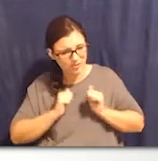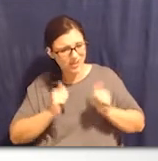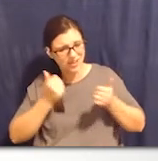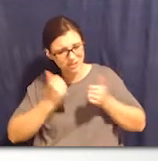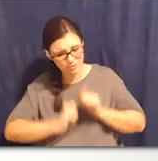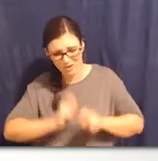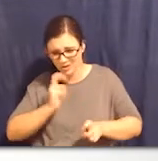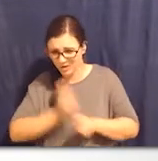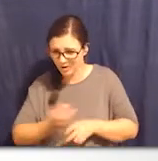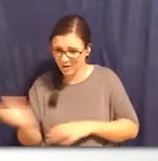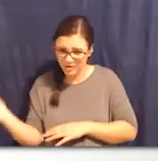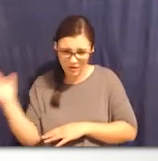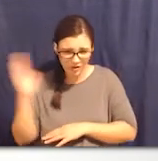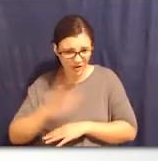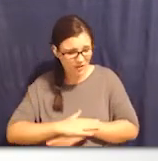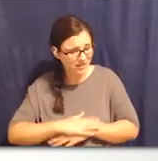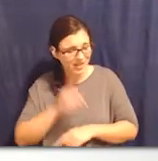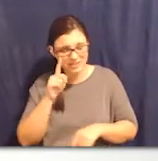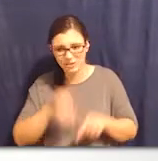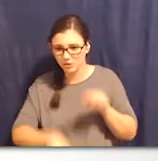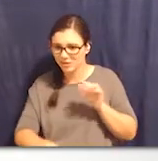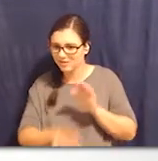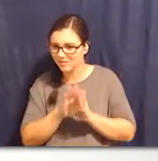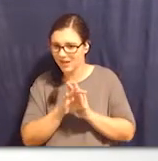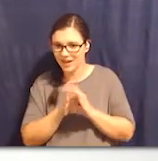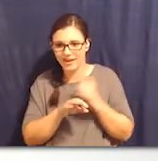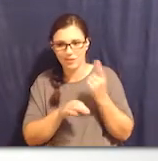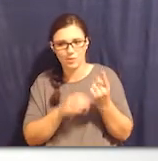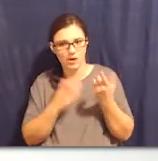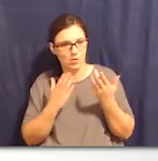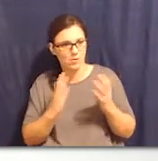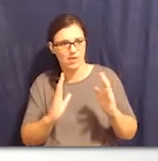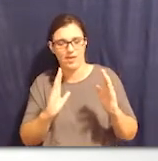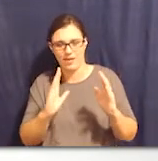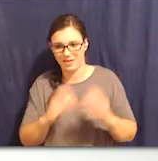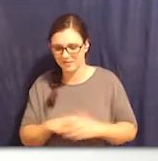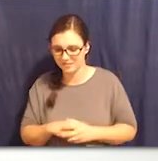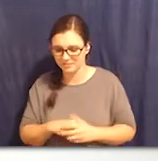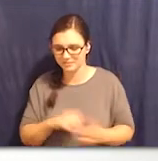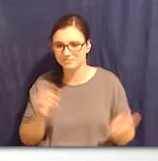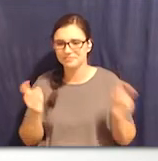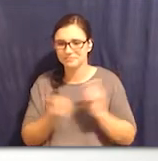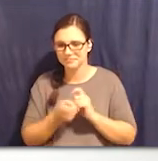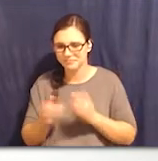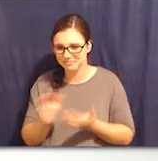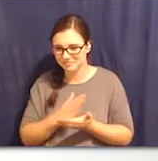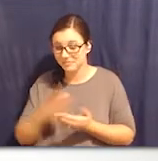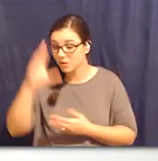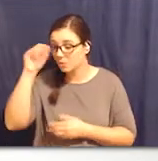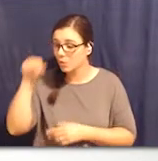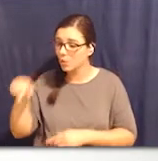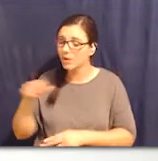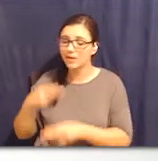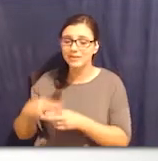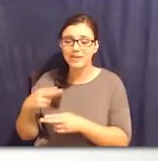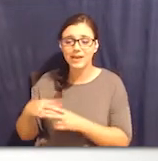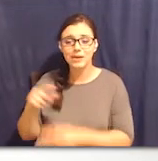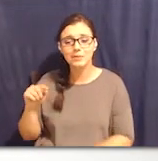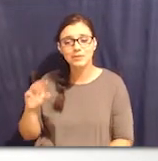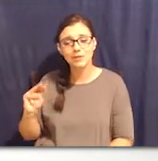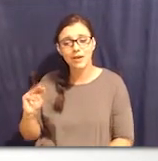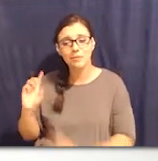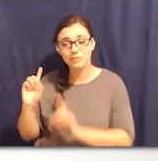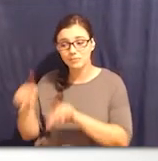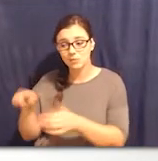He tried and tried so hard all day, but could not find a single way. A boy named